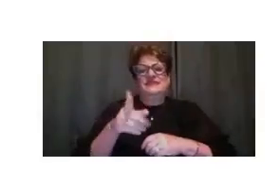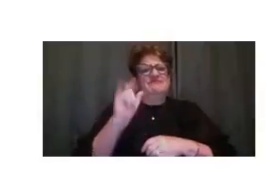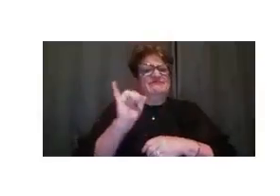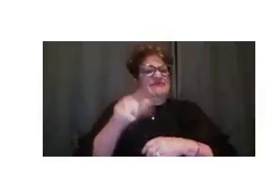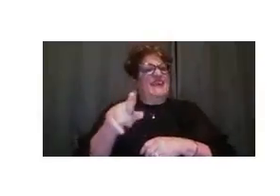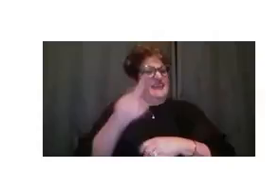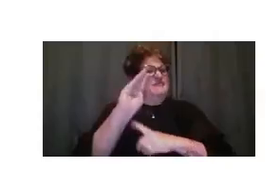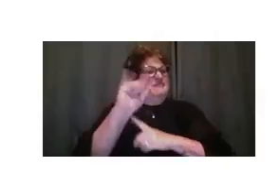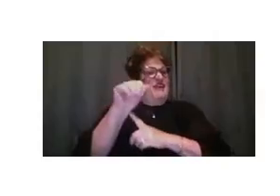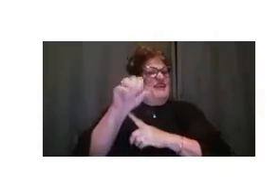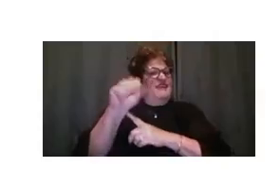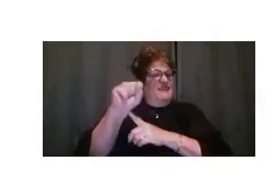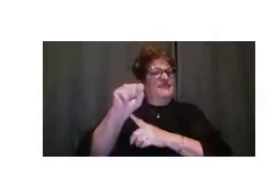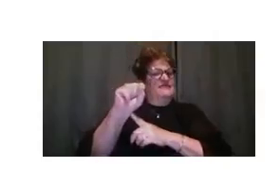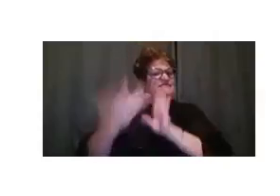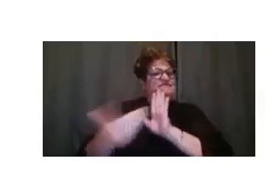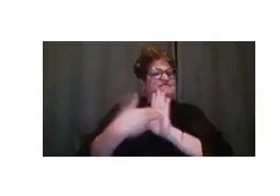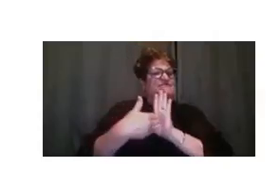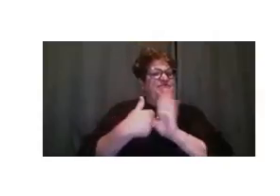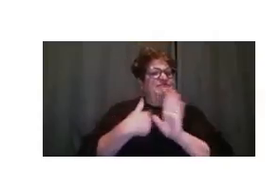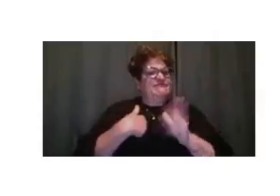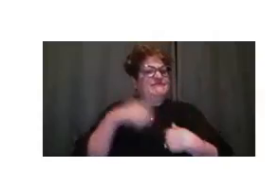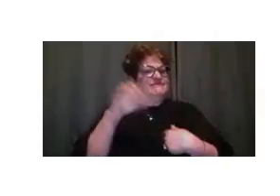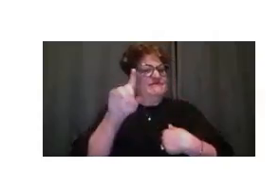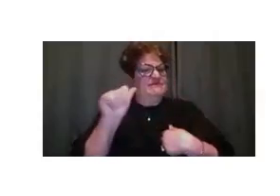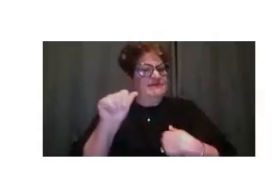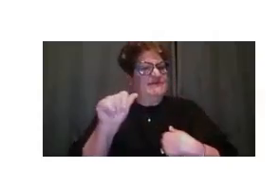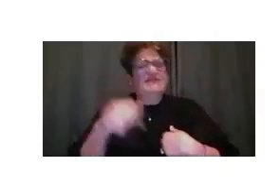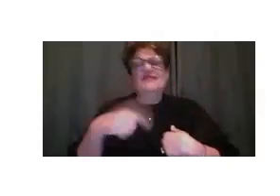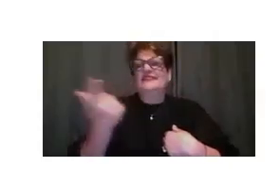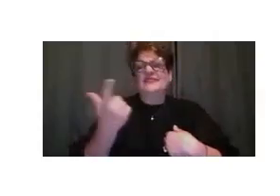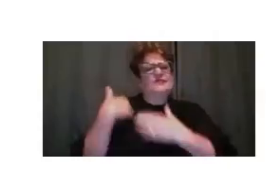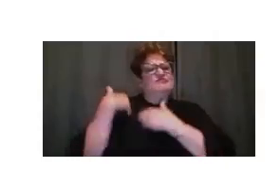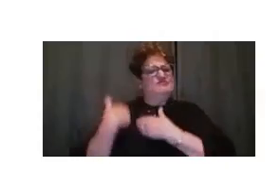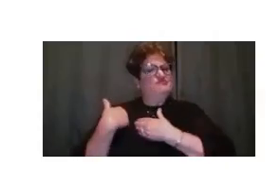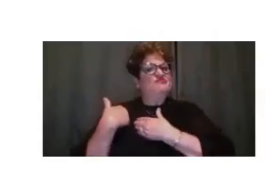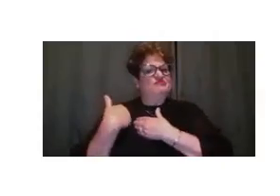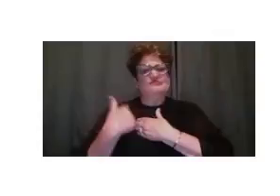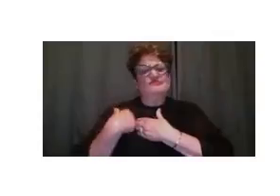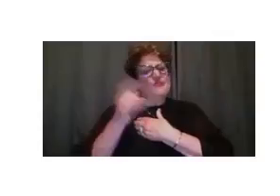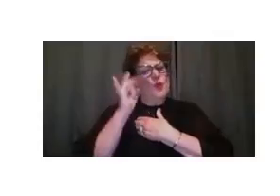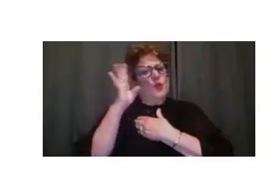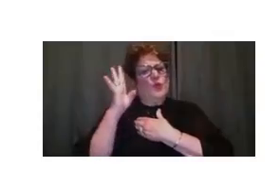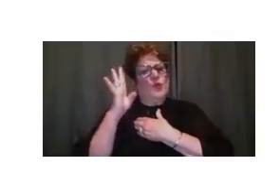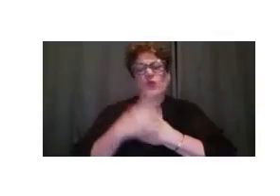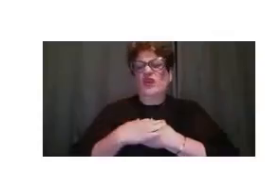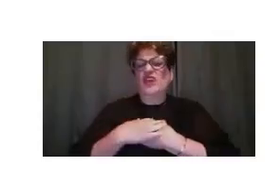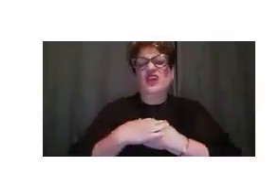bias that was put on me. And when I